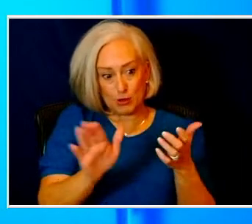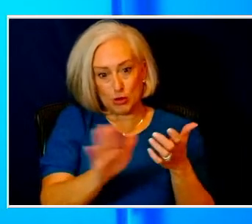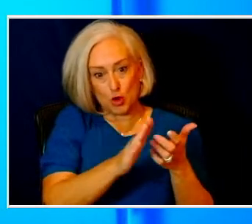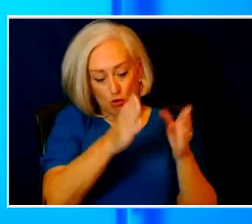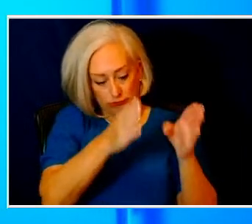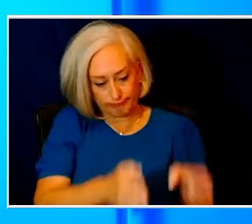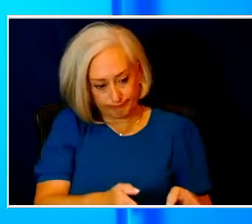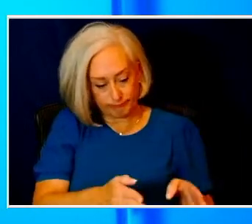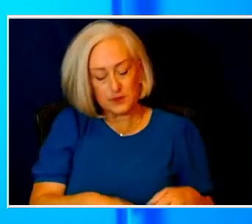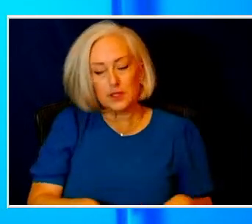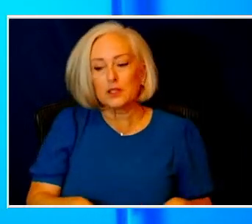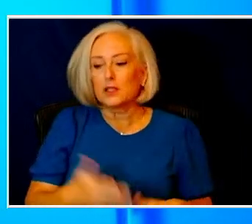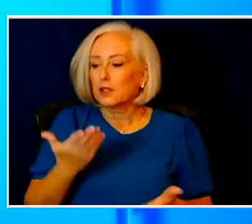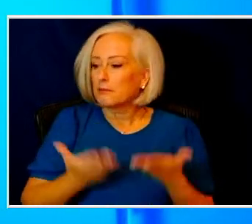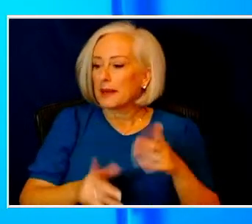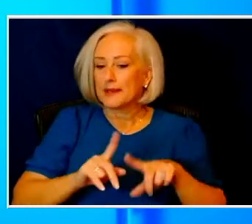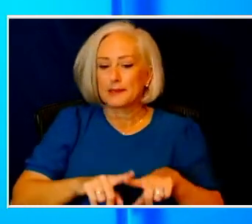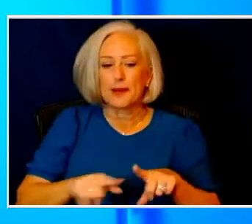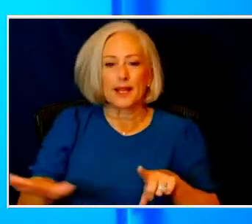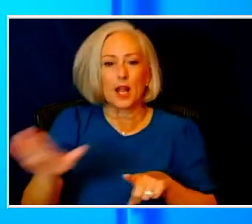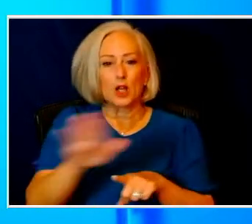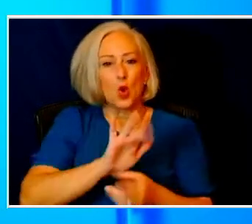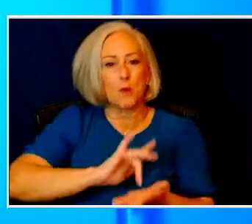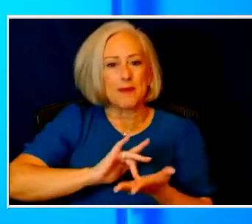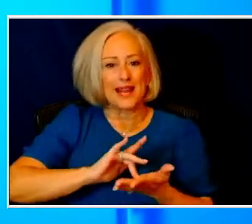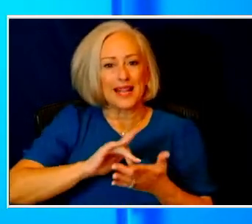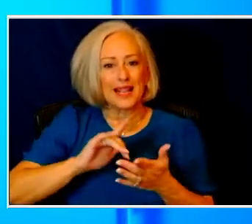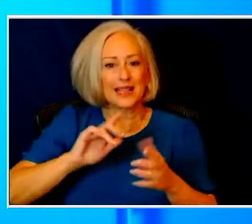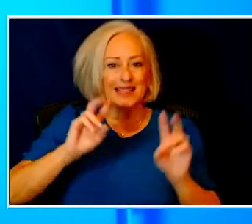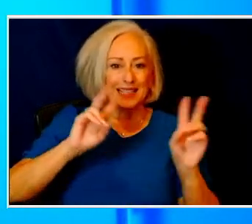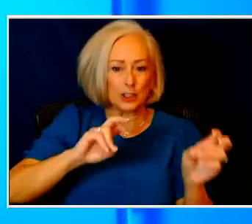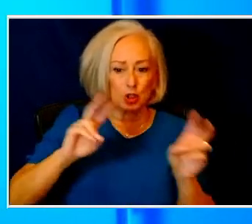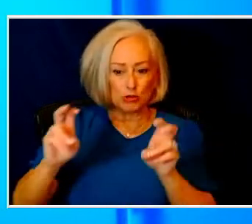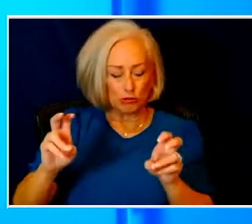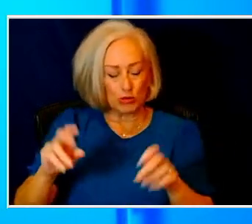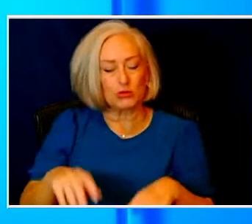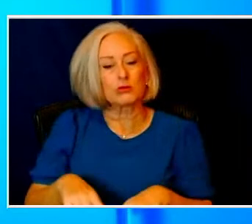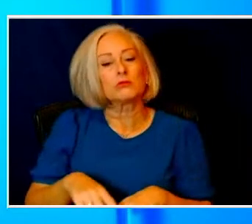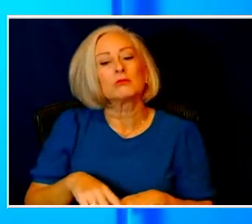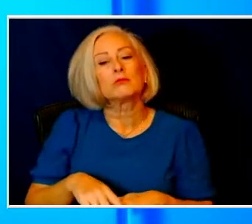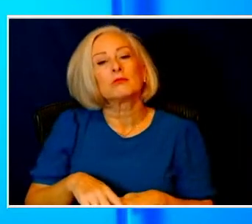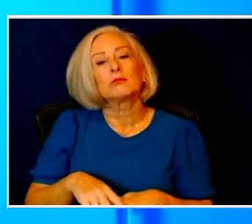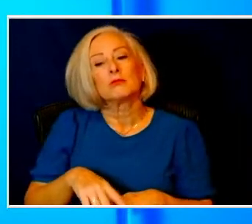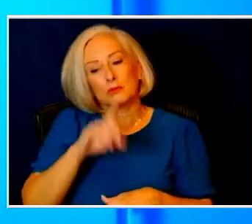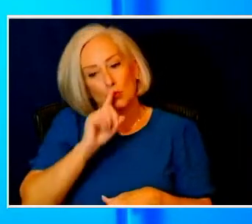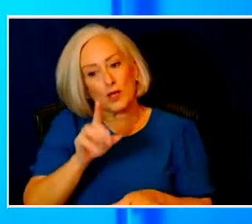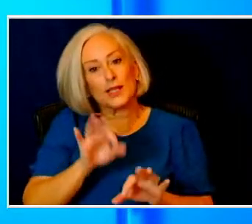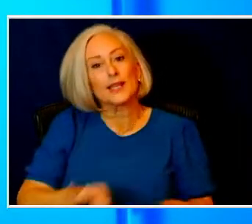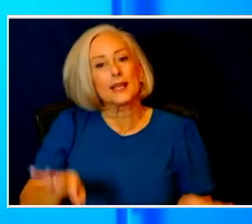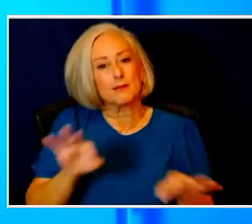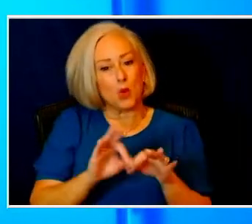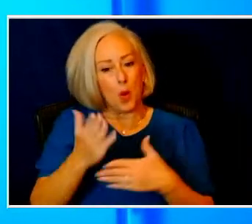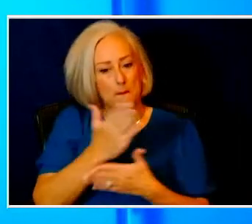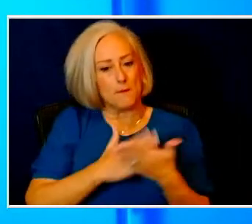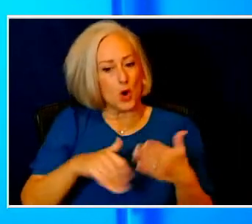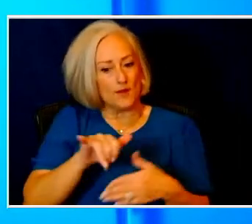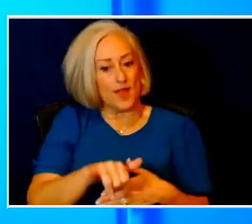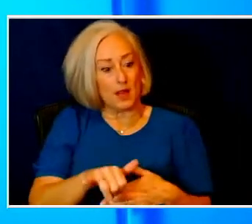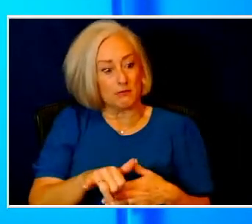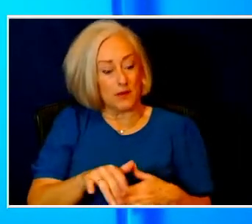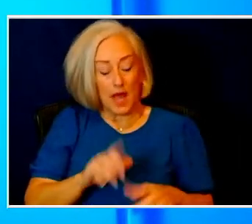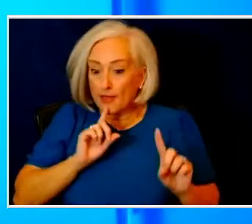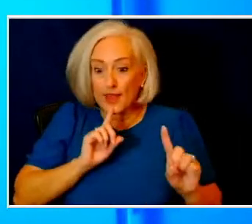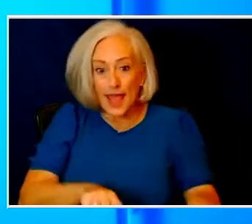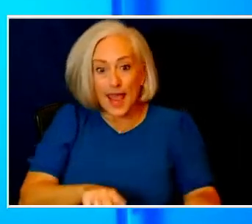medical issues you have and other things. And so it's an important component. It's not the answer by itself. It's